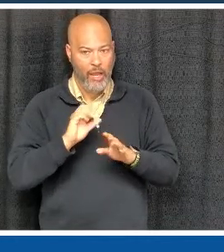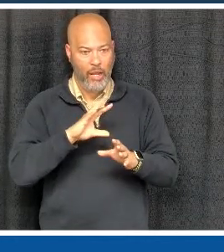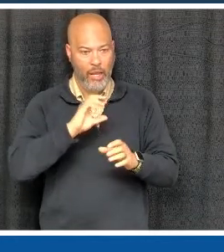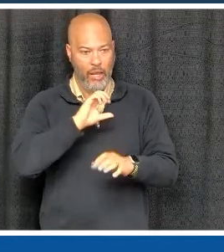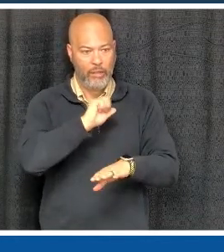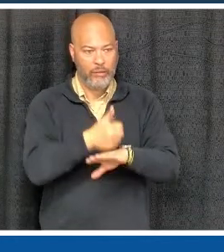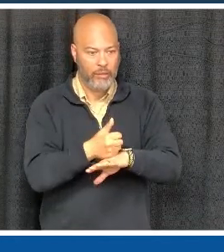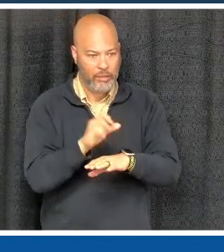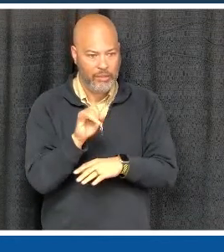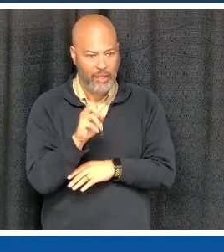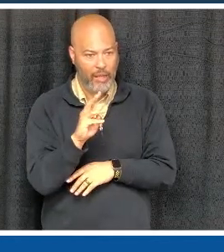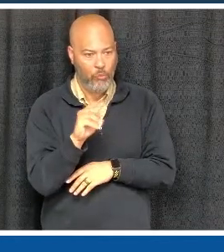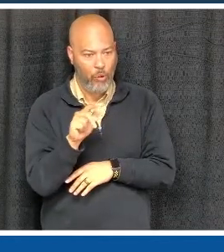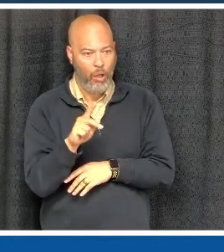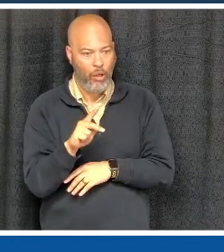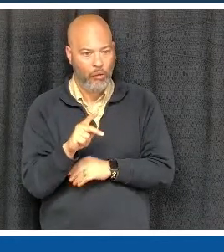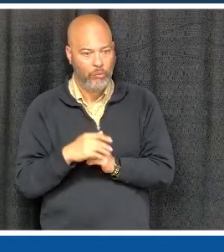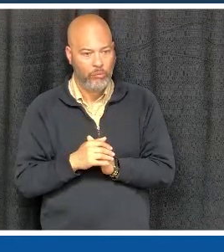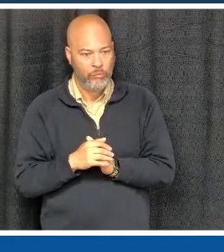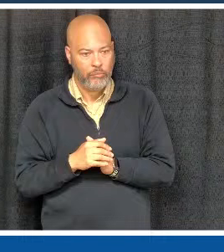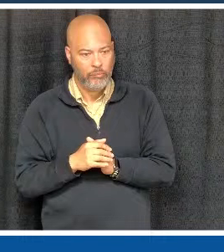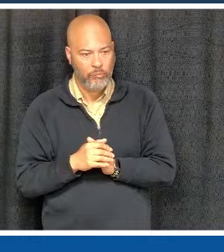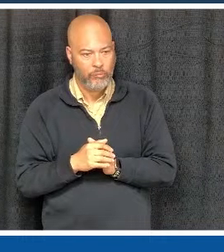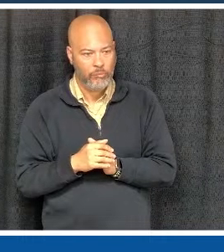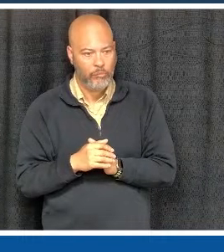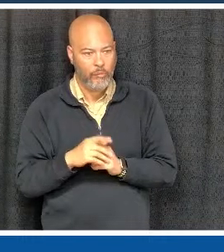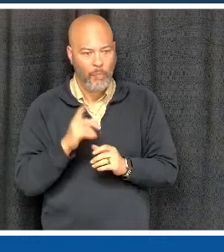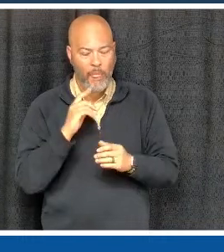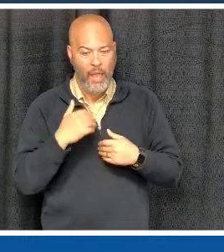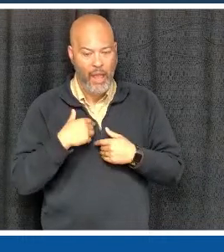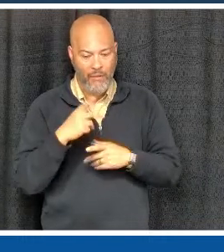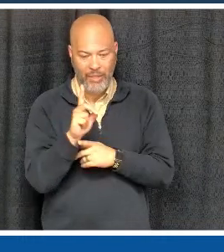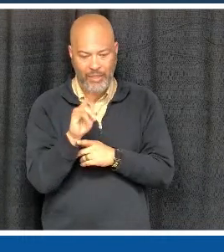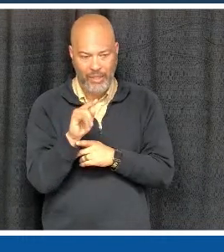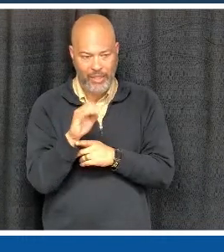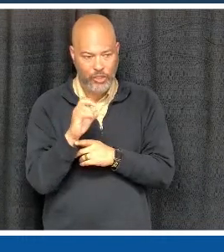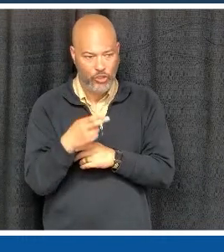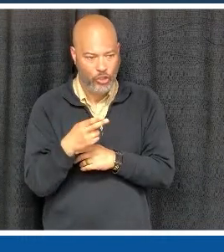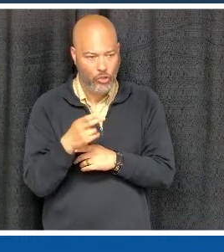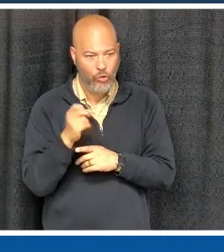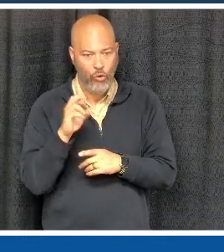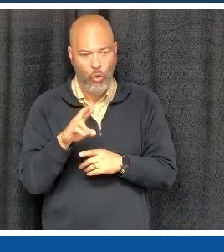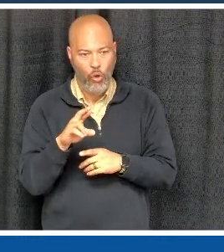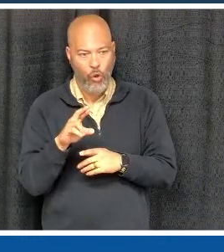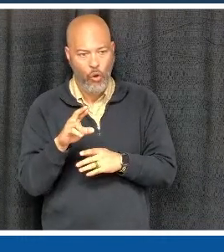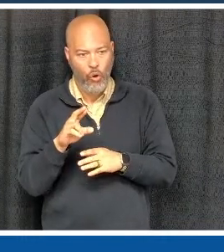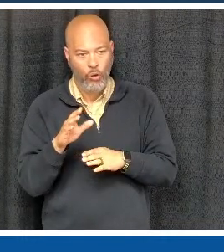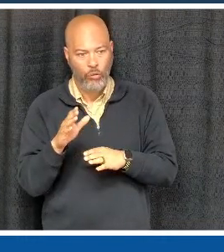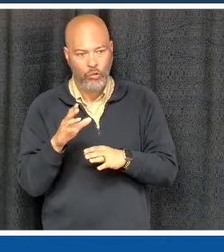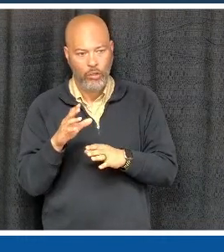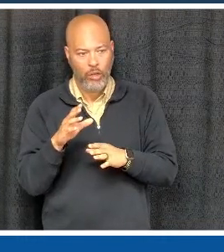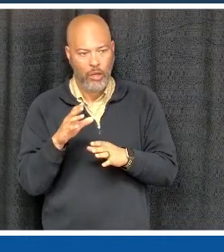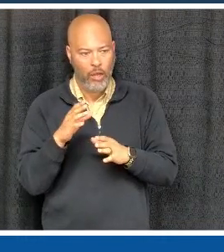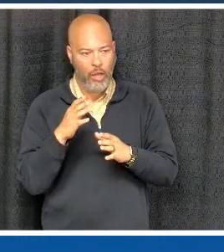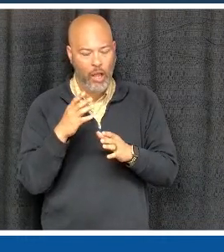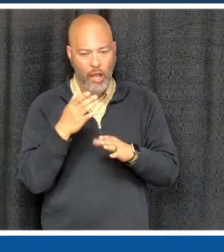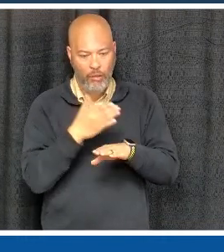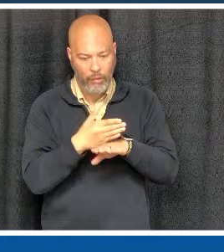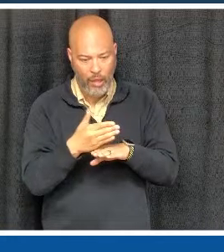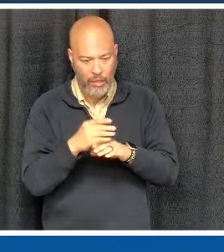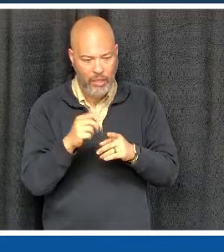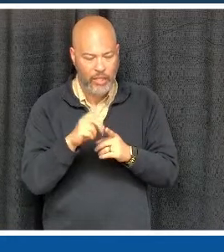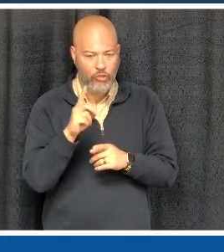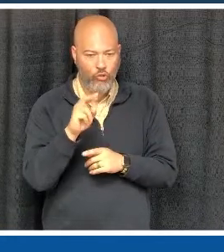in, if there is a drainage ditch or a steep grade in a driveway, some of the examples that have been